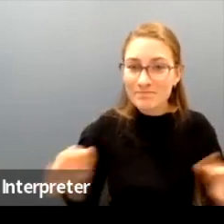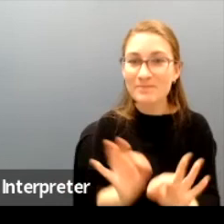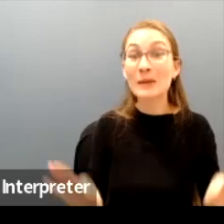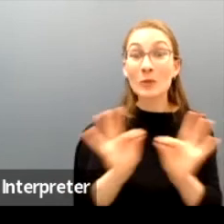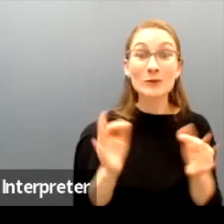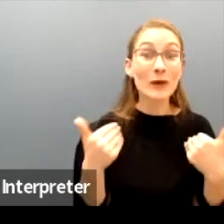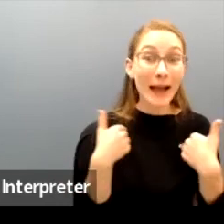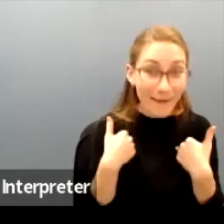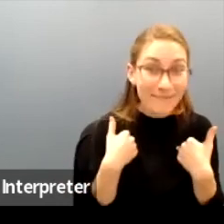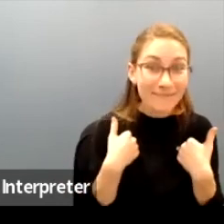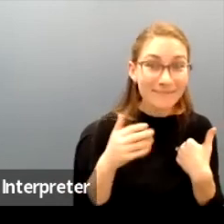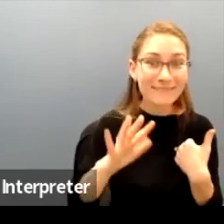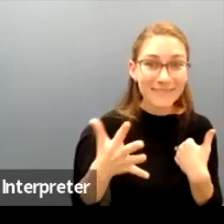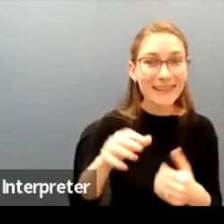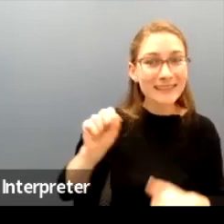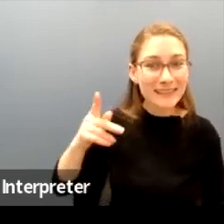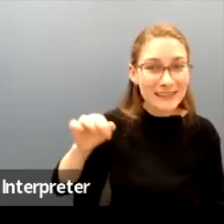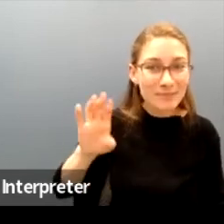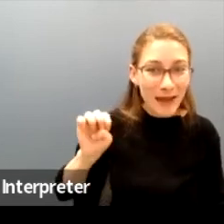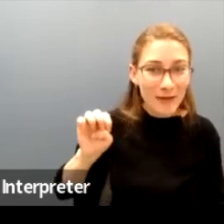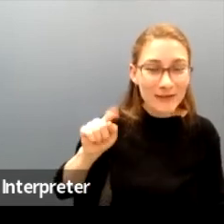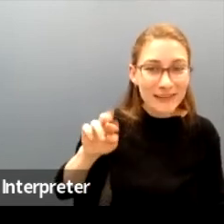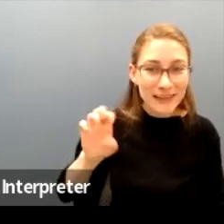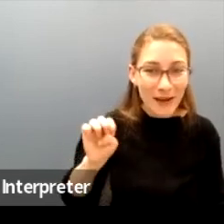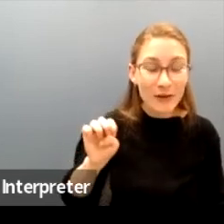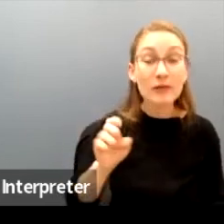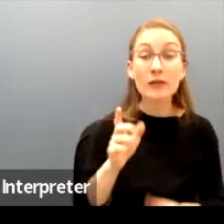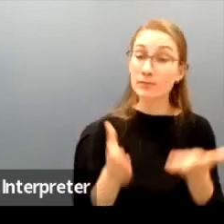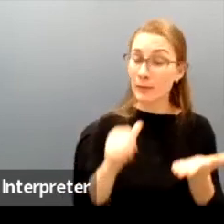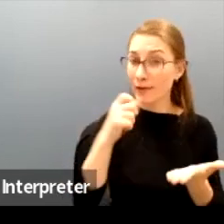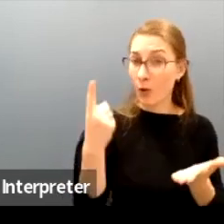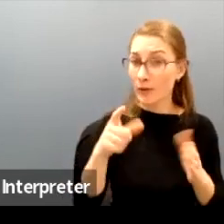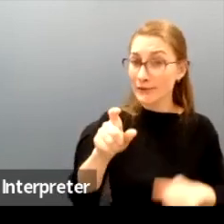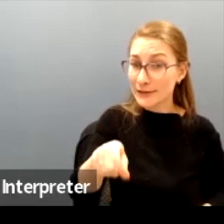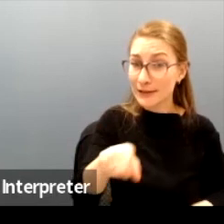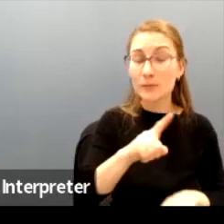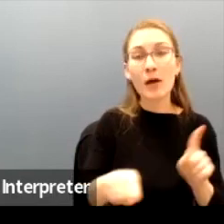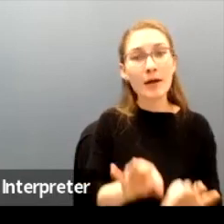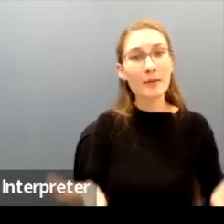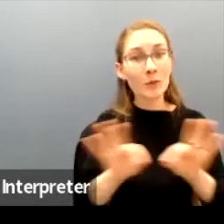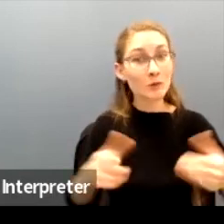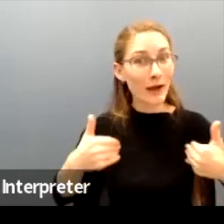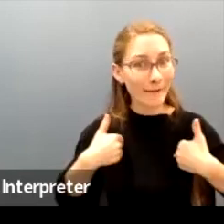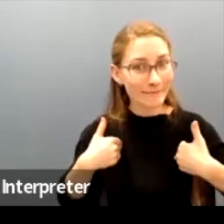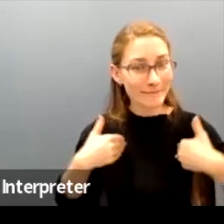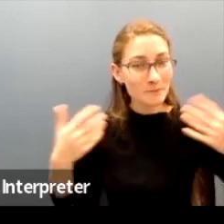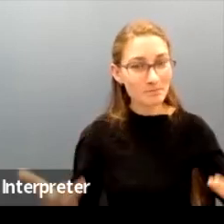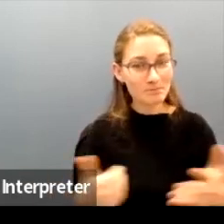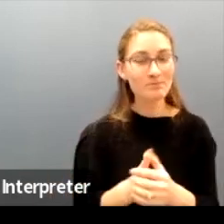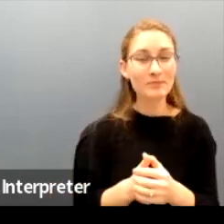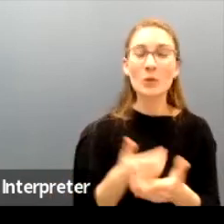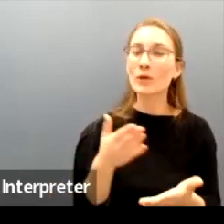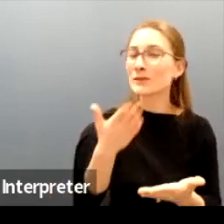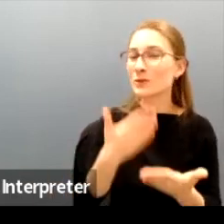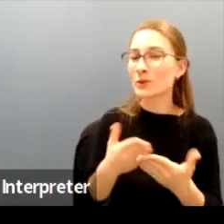an AAC device kind of like a spare tire. Right now, they need that spare tire. They need it to communicate. Doesn't mean that they'll always need